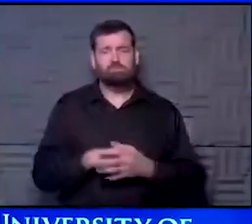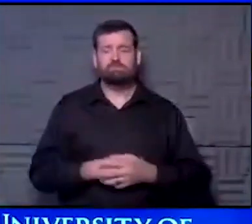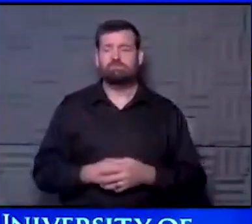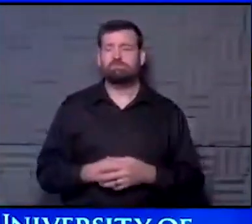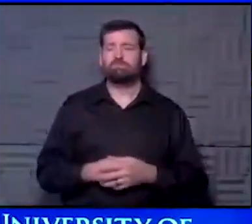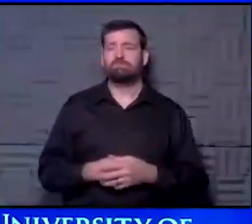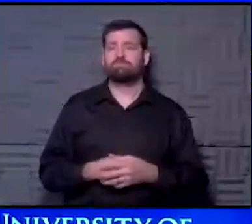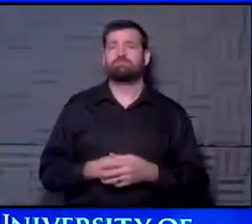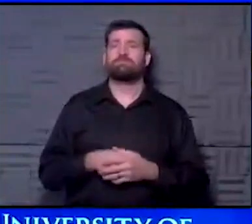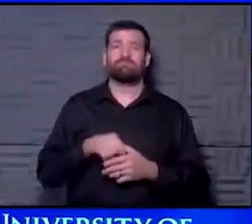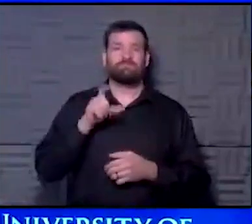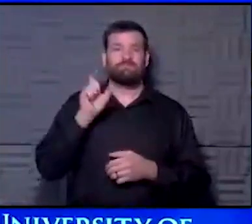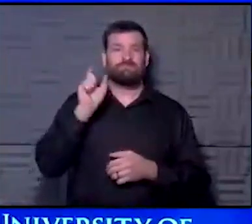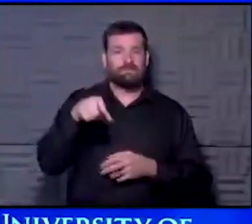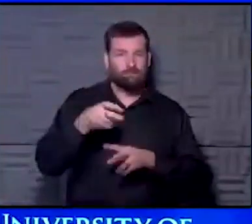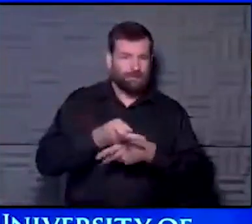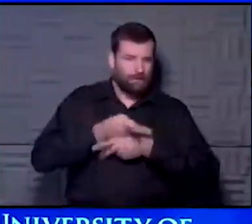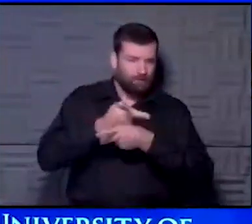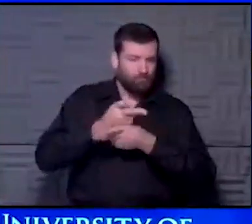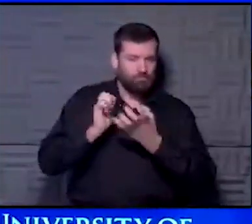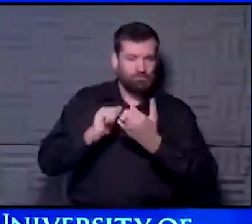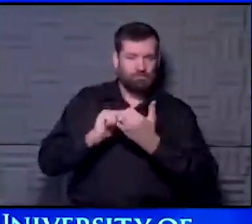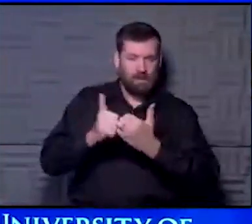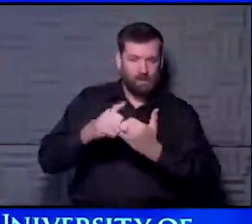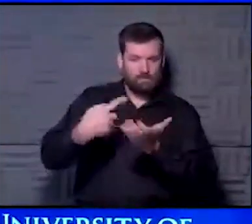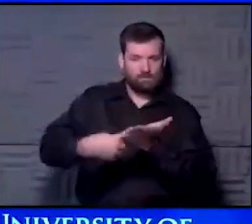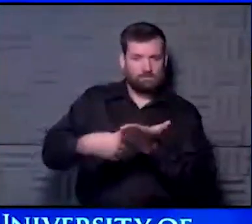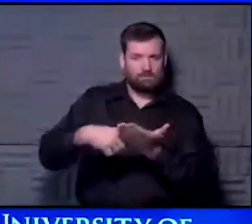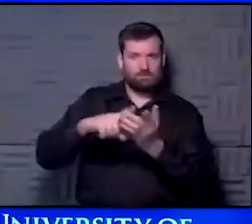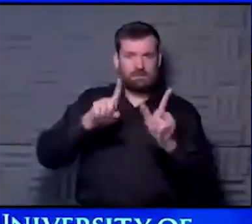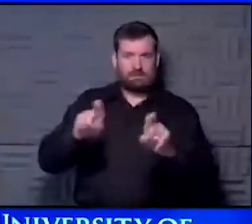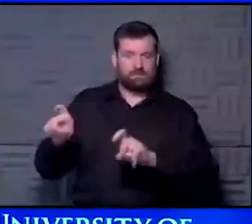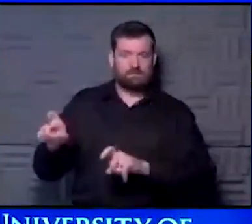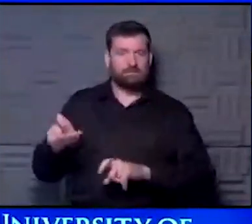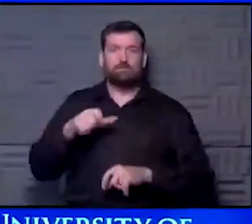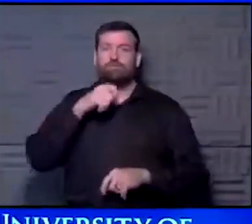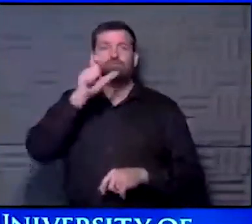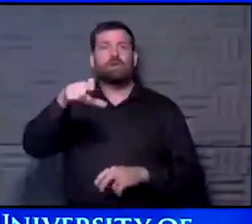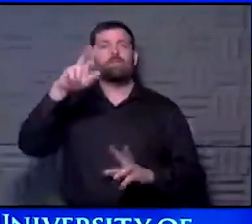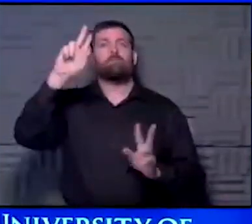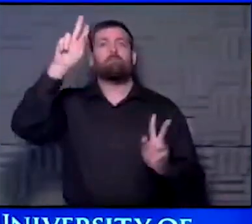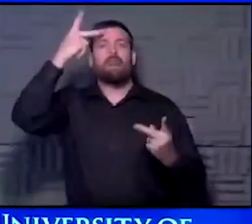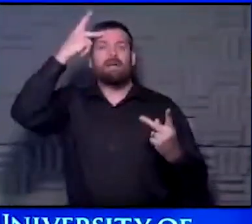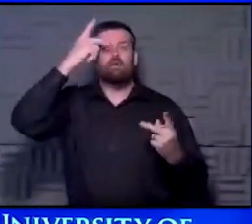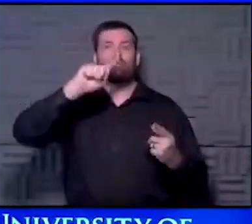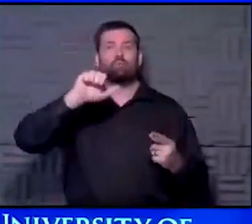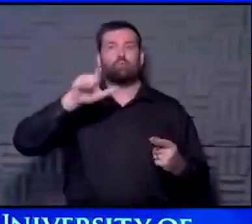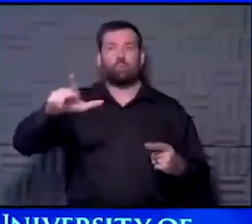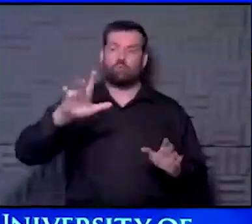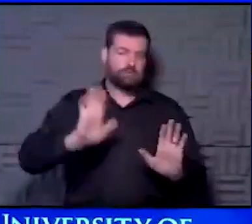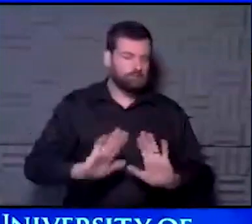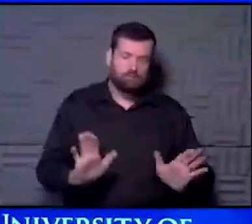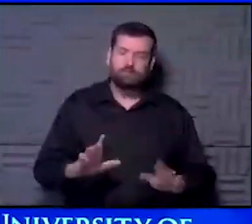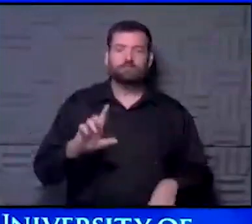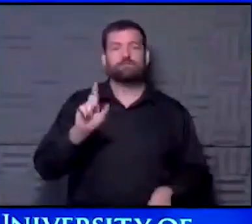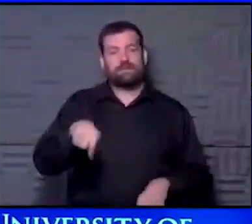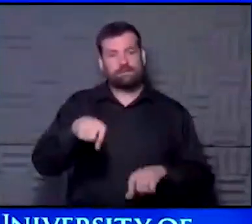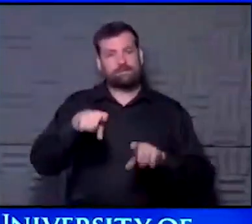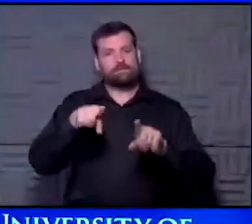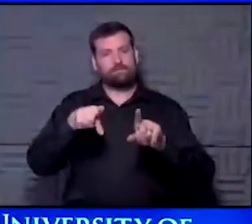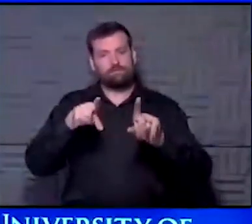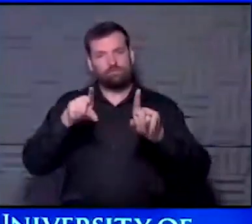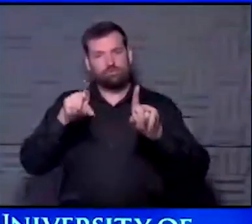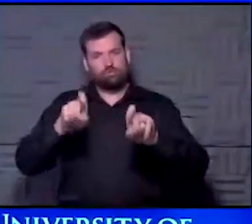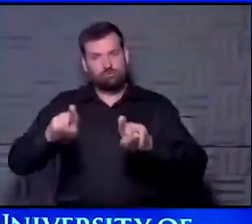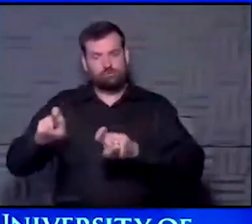I think we have to be careful with how we talk about testing. Testing should not be a political tool. Testing needs to be what it is supposed to be.